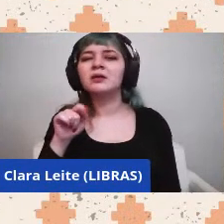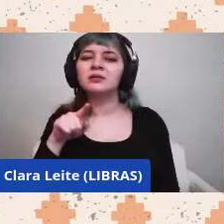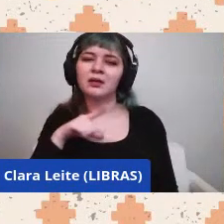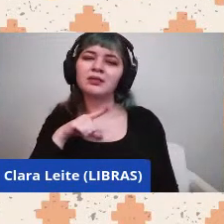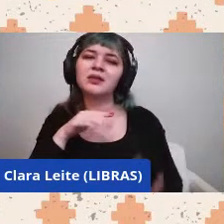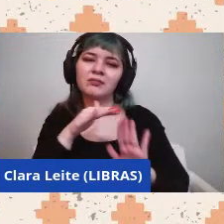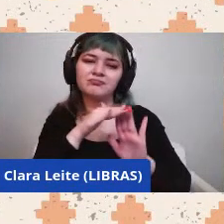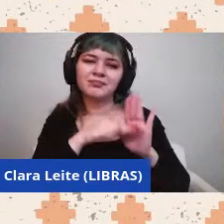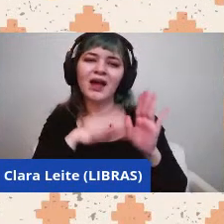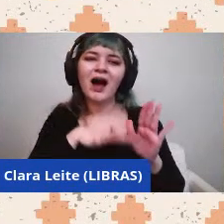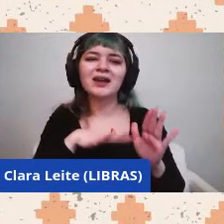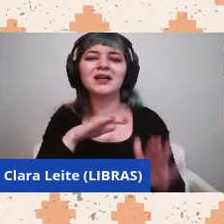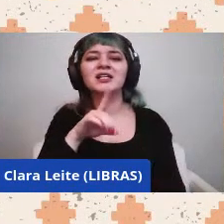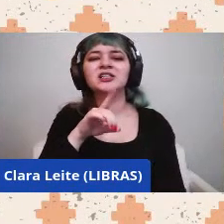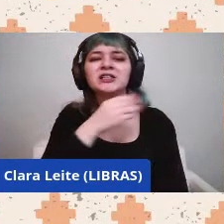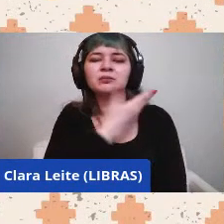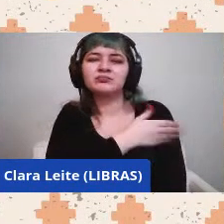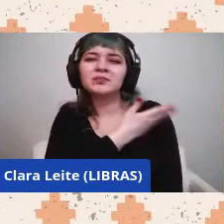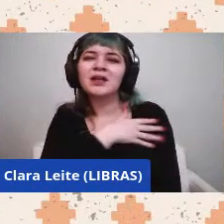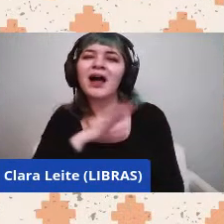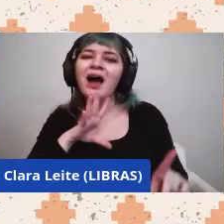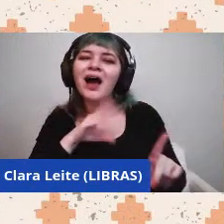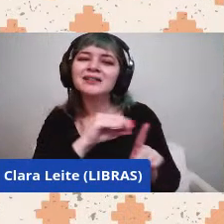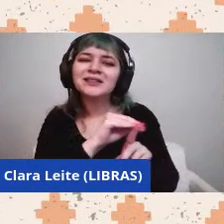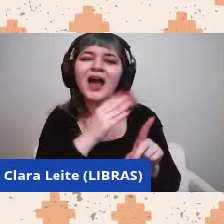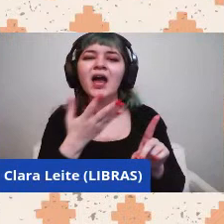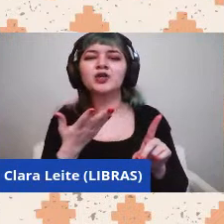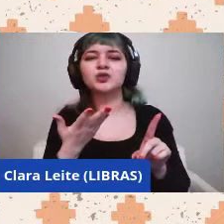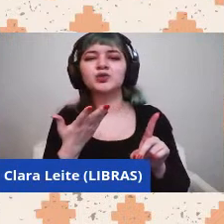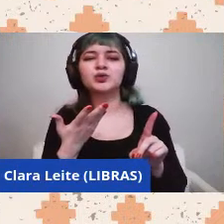discrimination, areas of harassment,